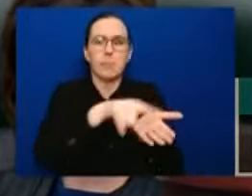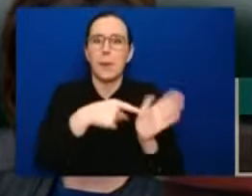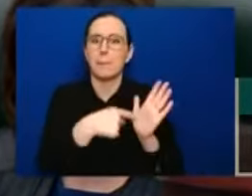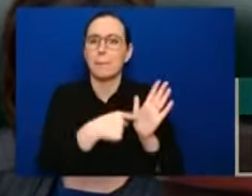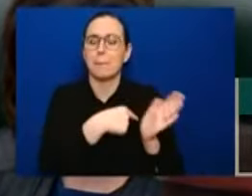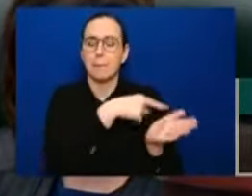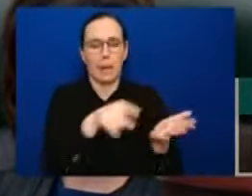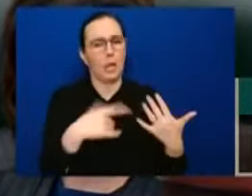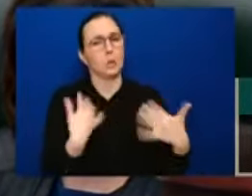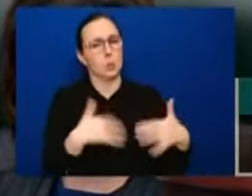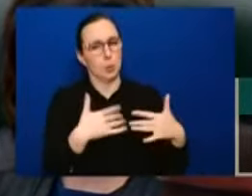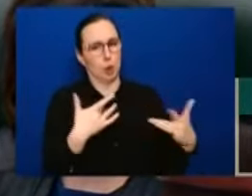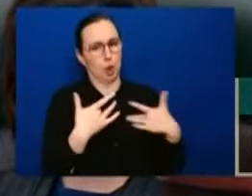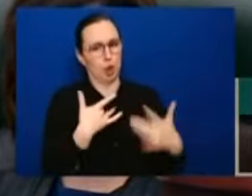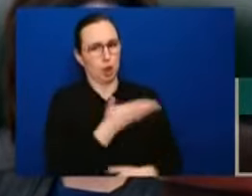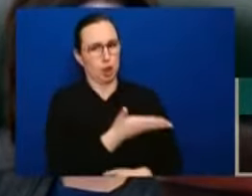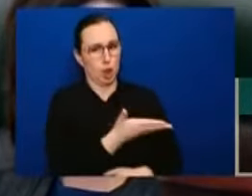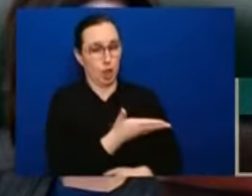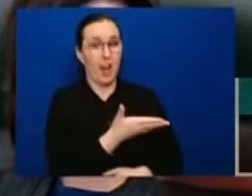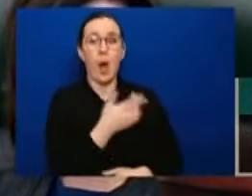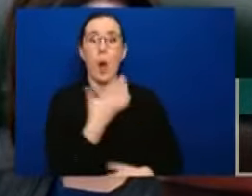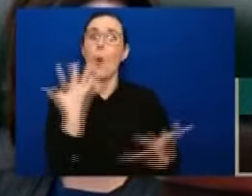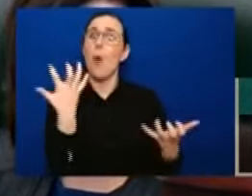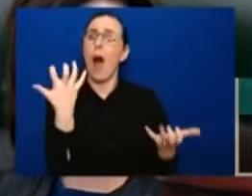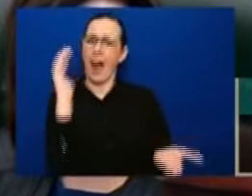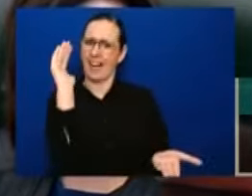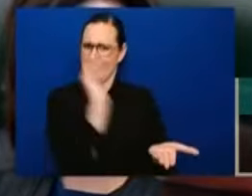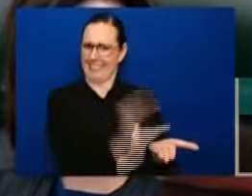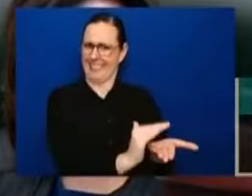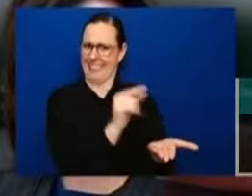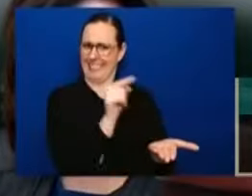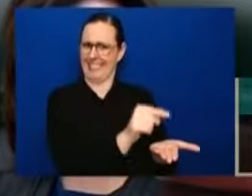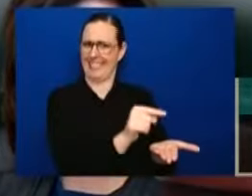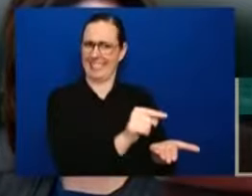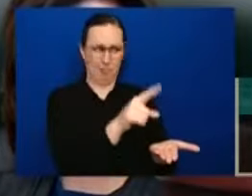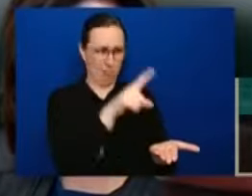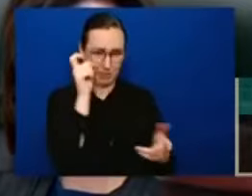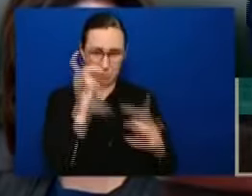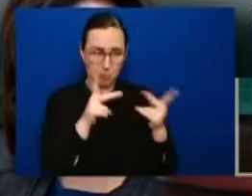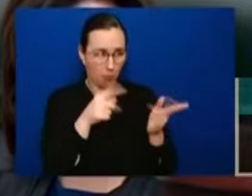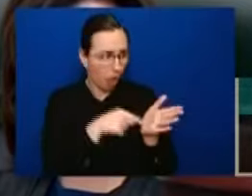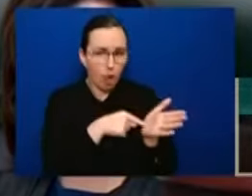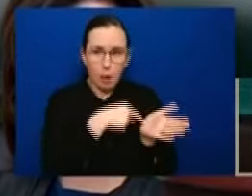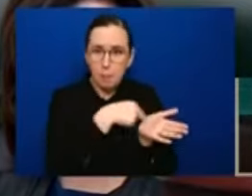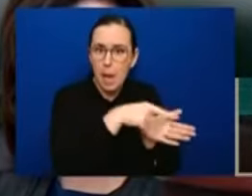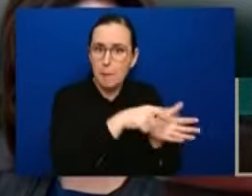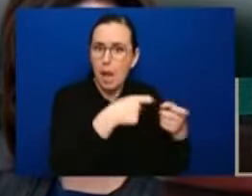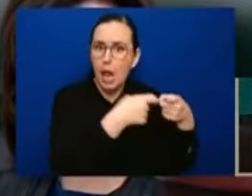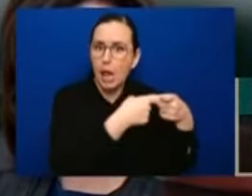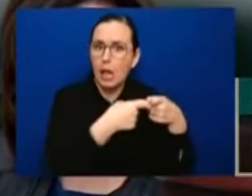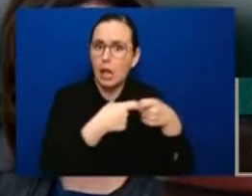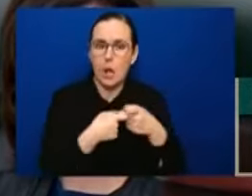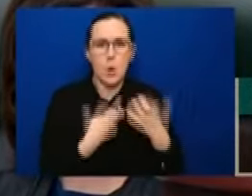resource, Budget 2022 implements a consumer price protection mechanism similar to the measure Ralph Klein put in place